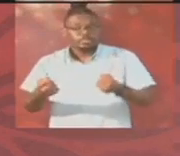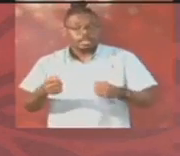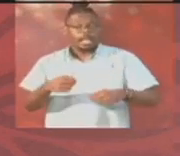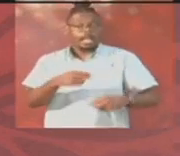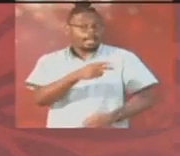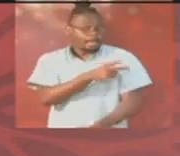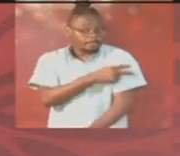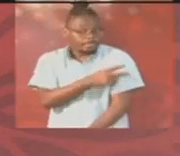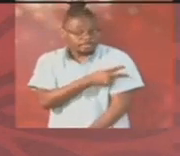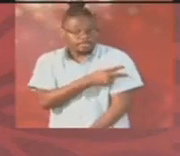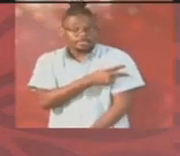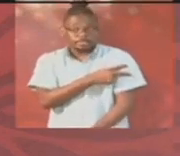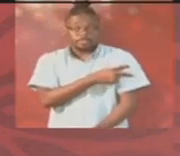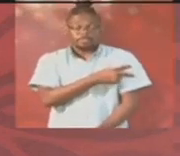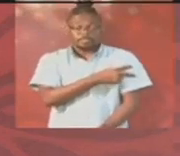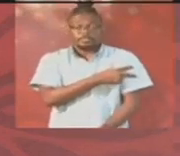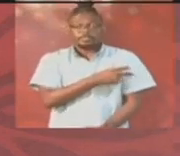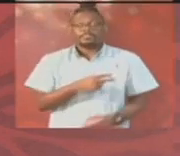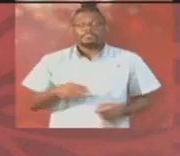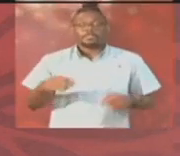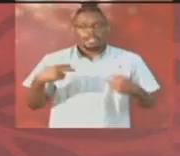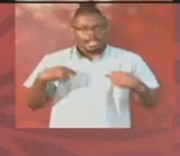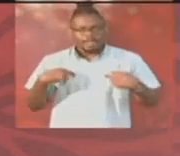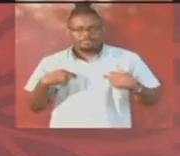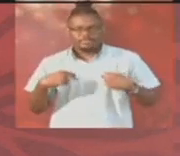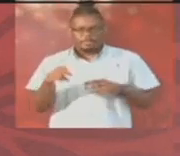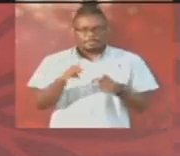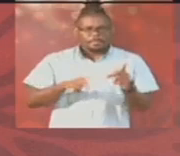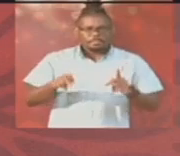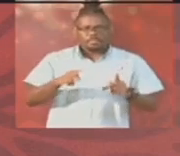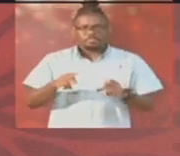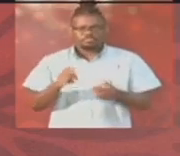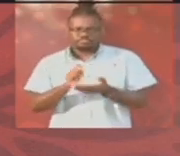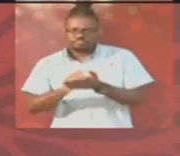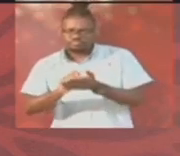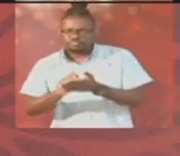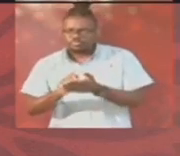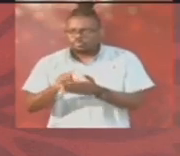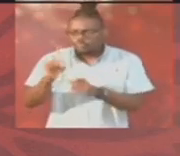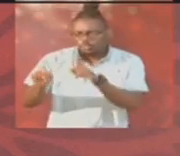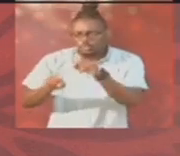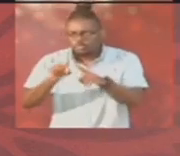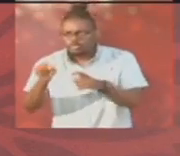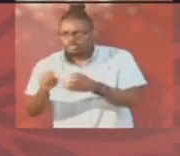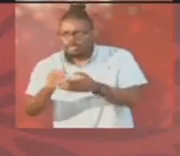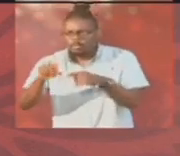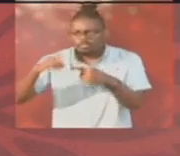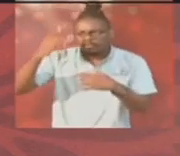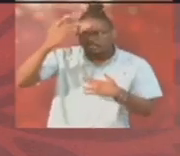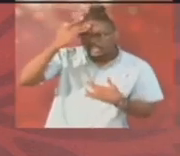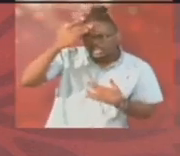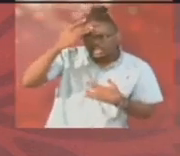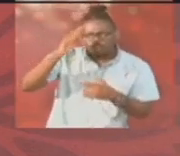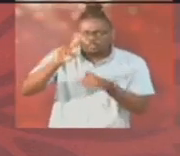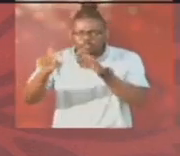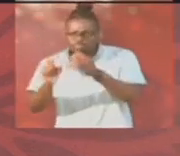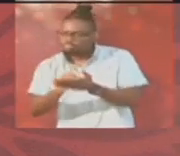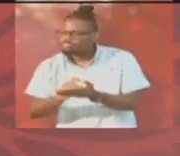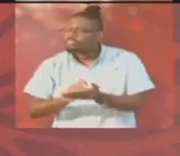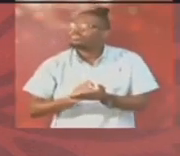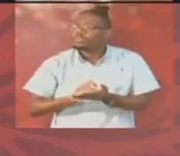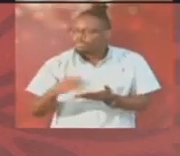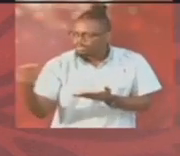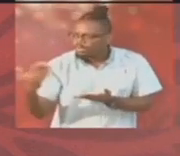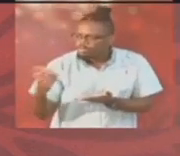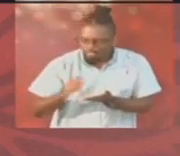provided medics who would have assisted at our screening stations, and their security team would have assisted in crowd control and securing